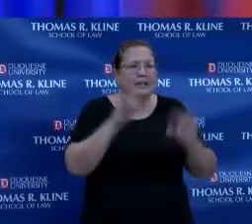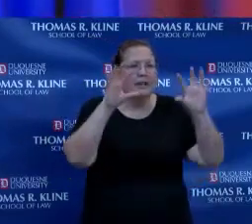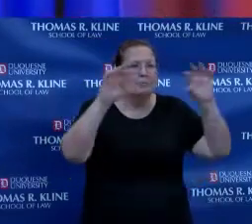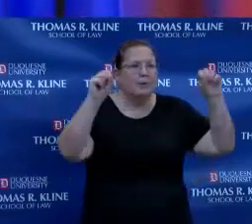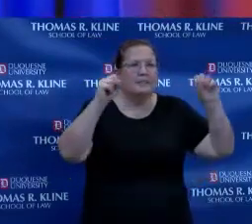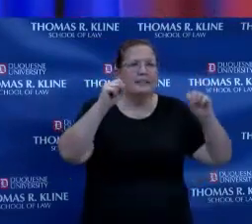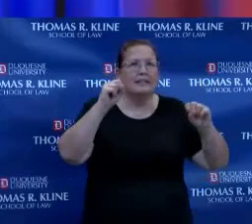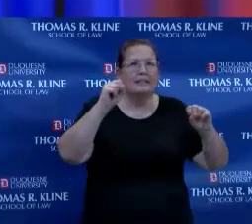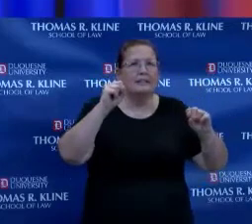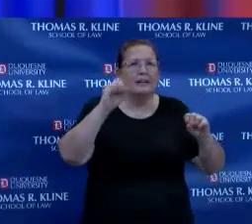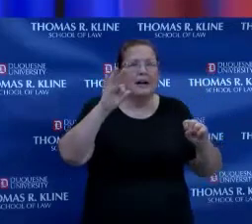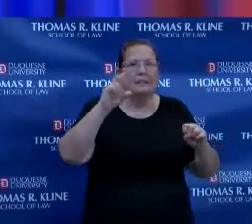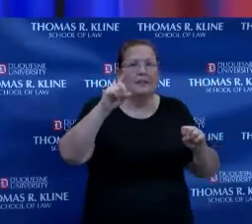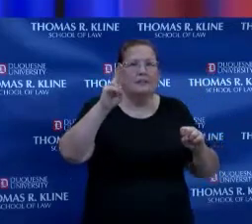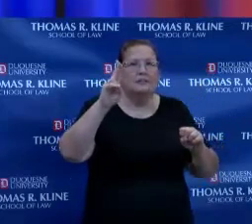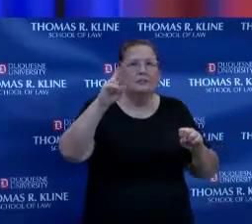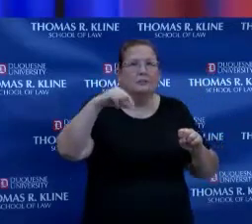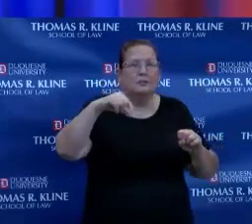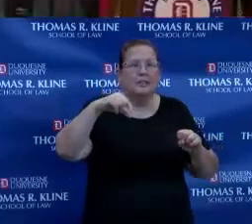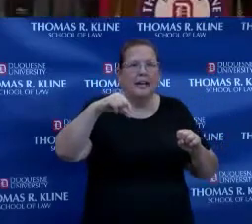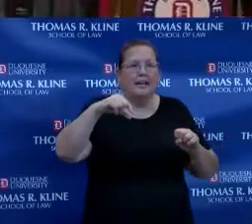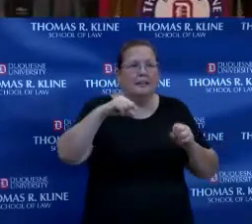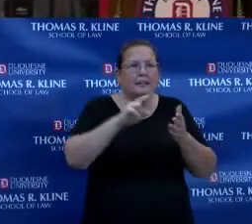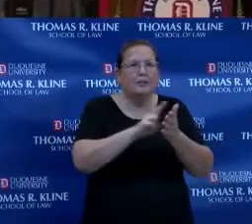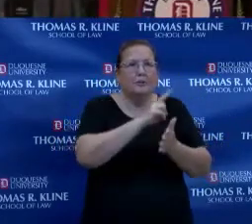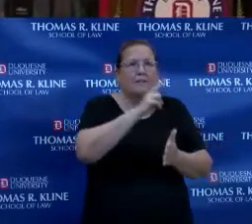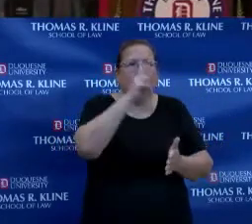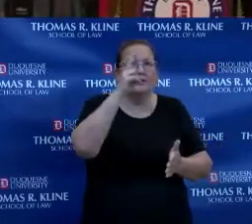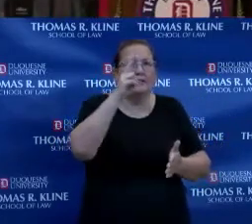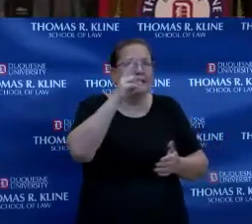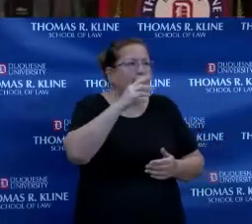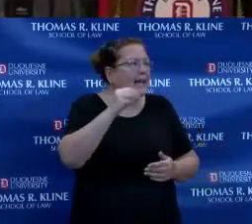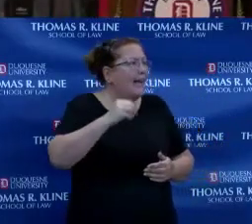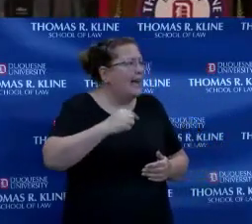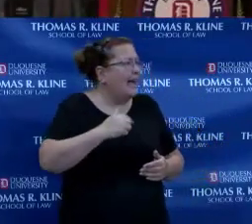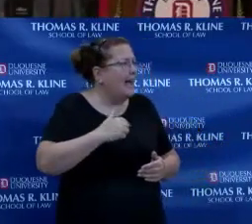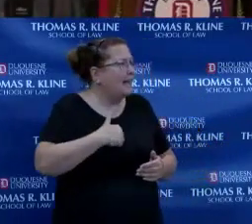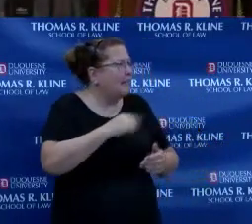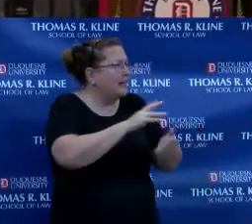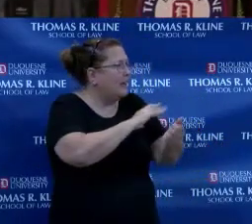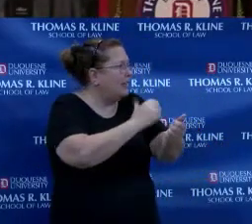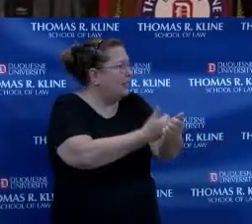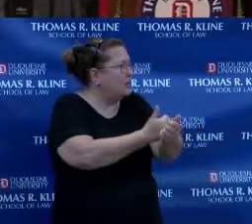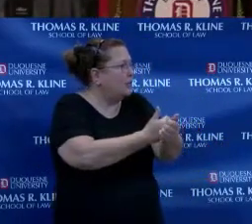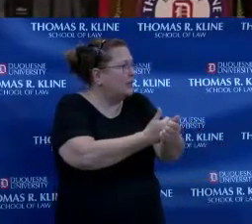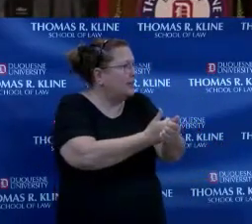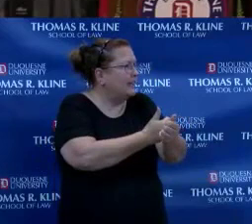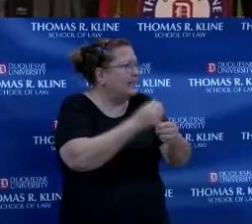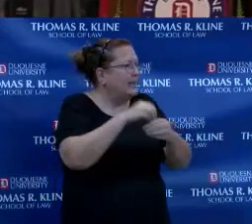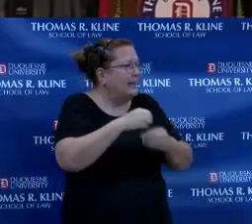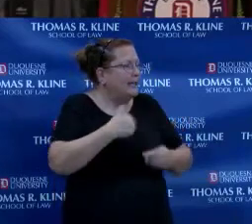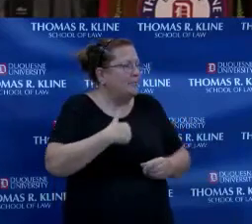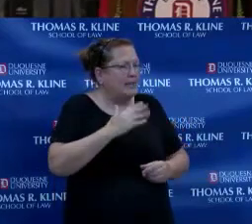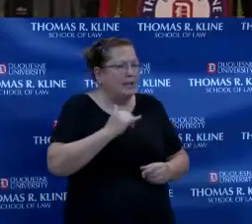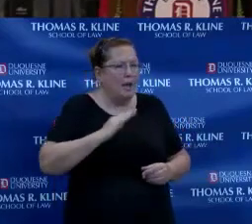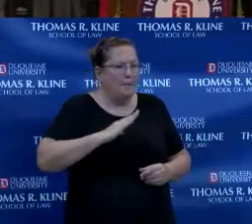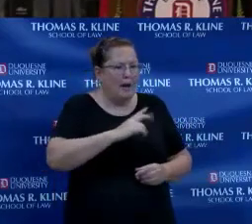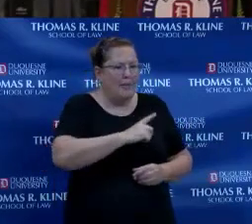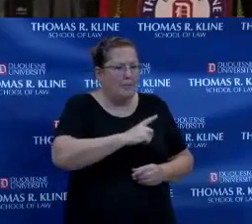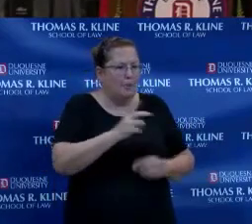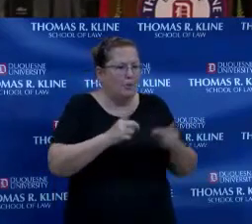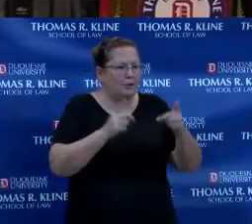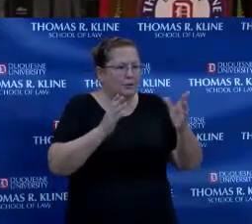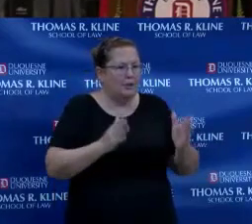Duquesne University of the Holy Spirit, and by the virtue of the authority vested in me by the Board of Directors of Duquesne University and